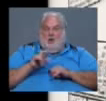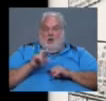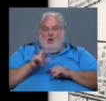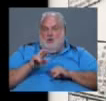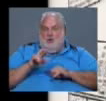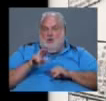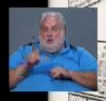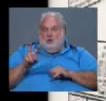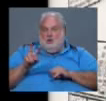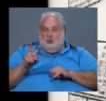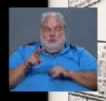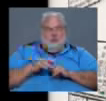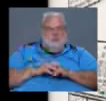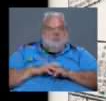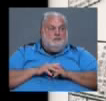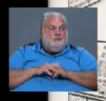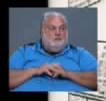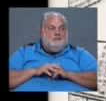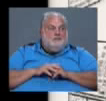R2.